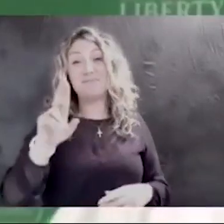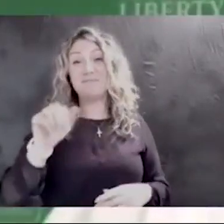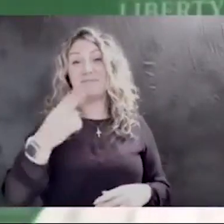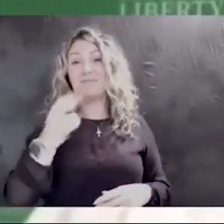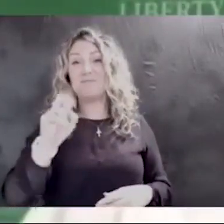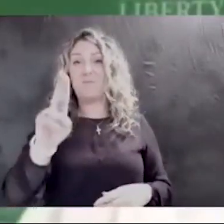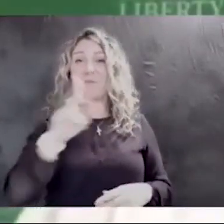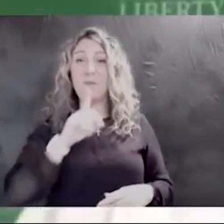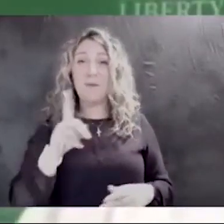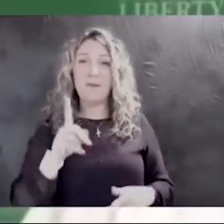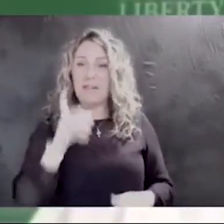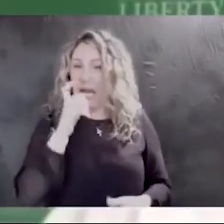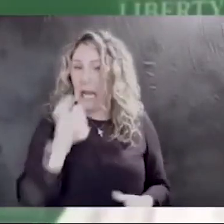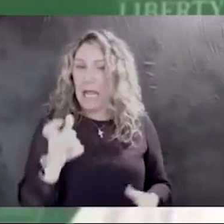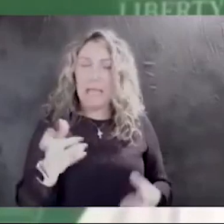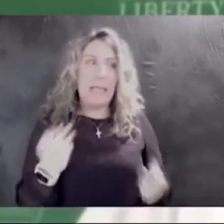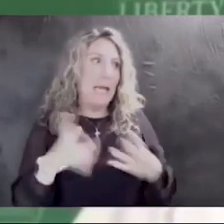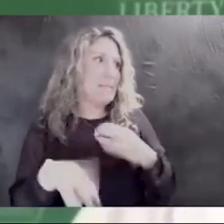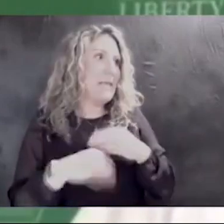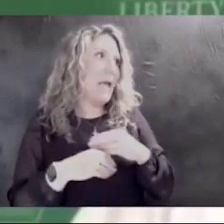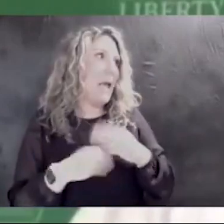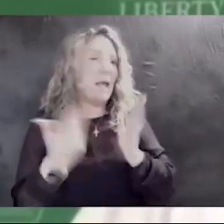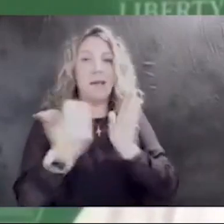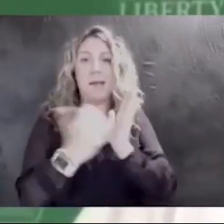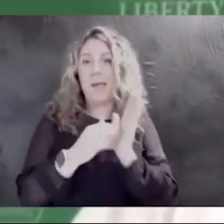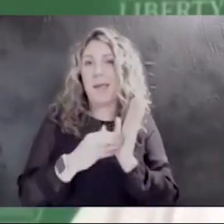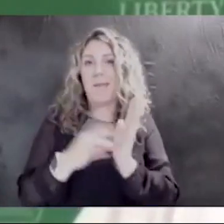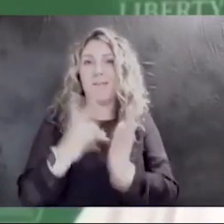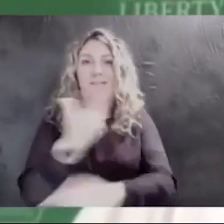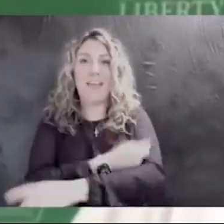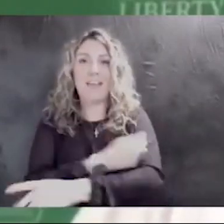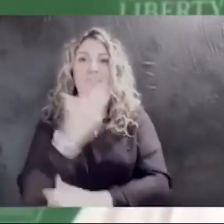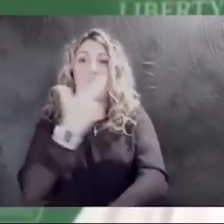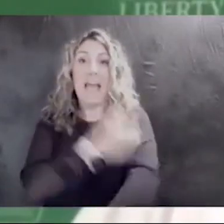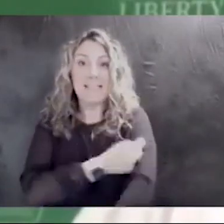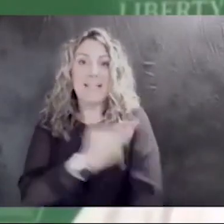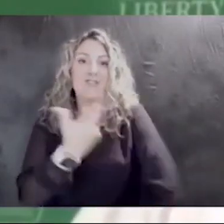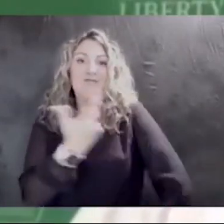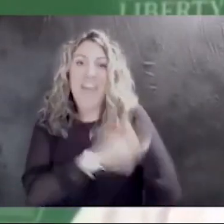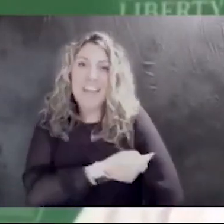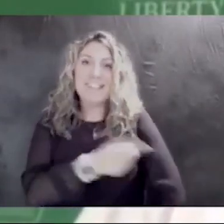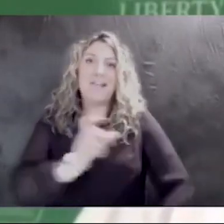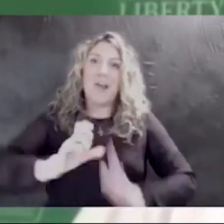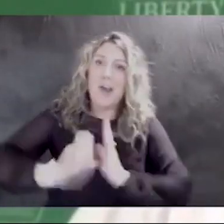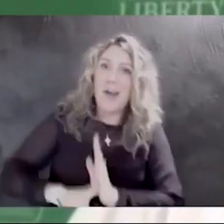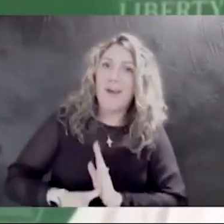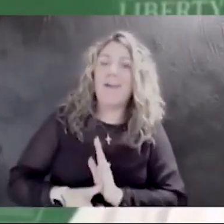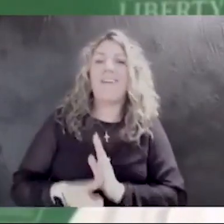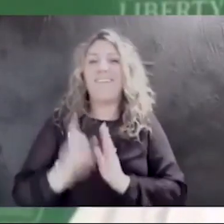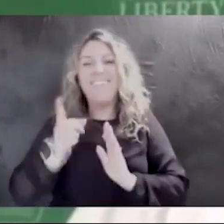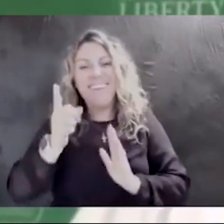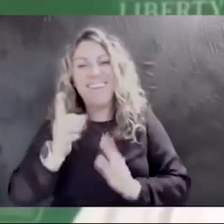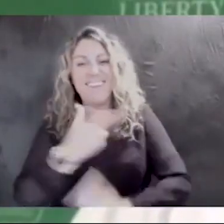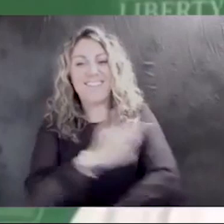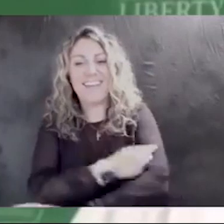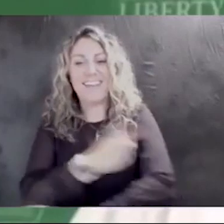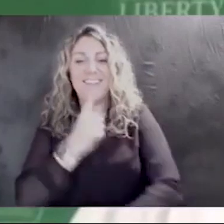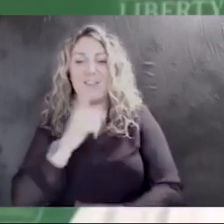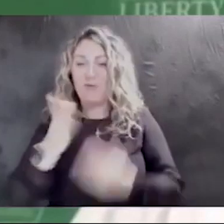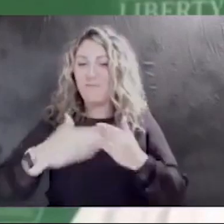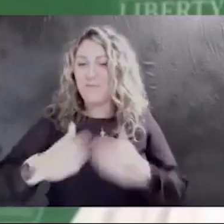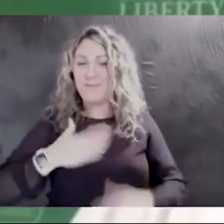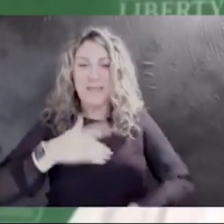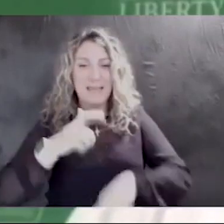Yeah, I don't have a whole lot else to add other than, again, vaccinations. And I'm going to yield the rest of my time